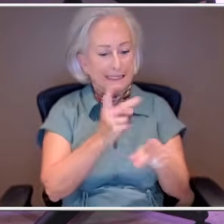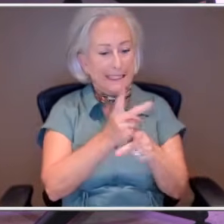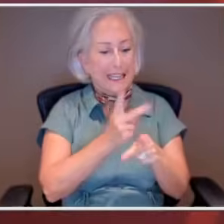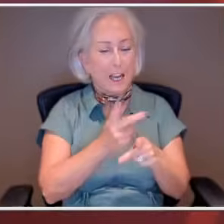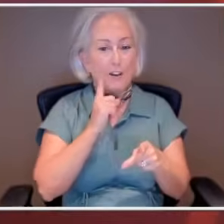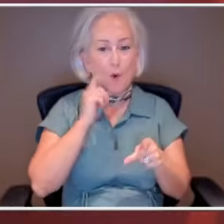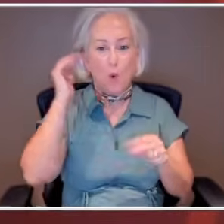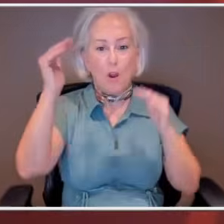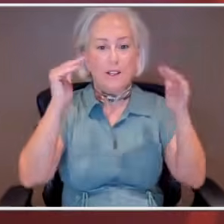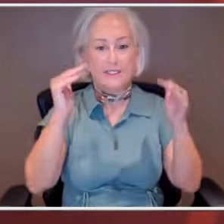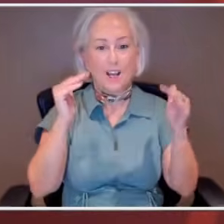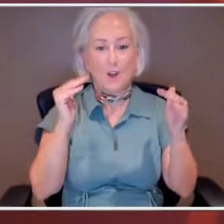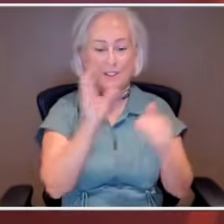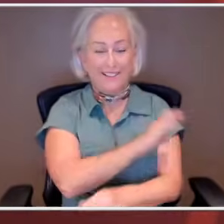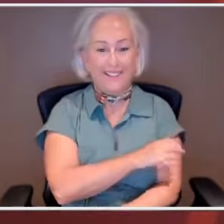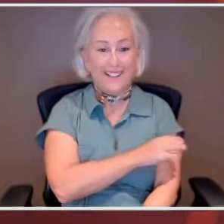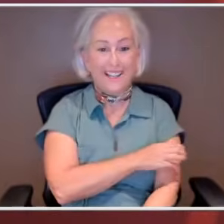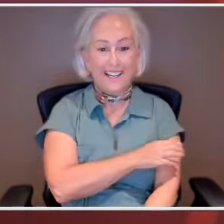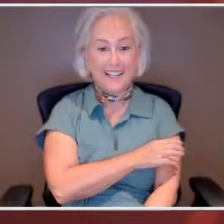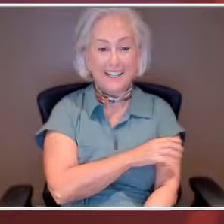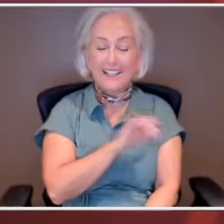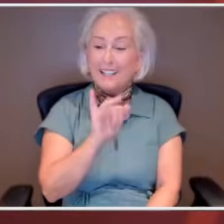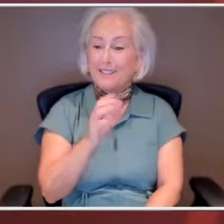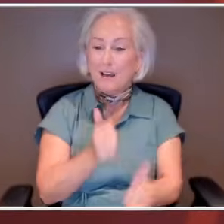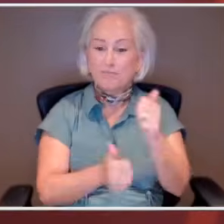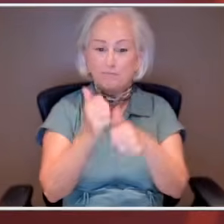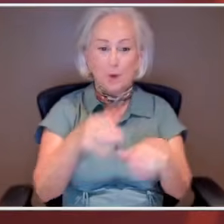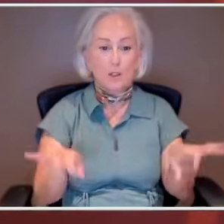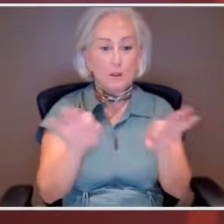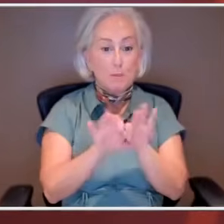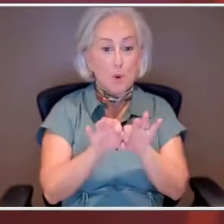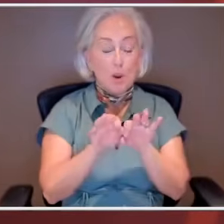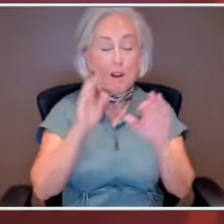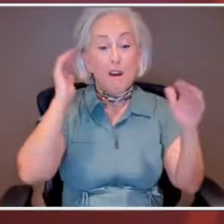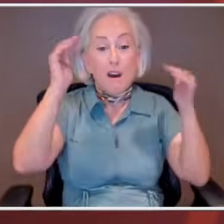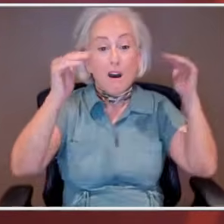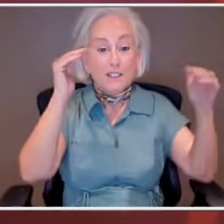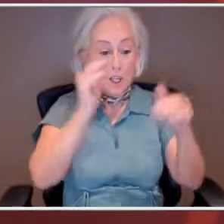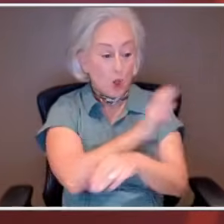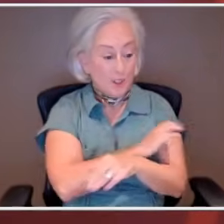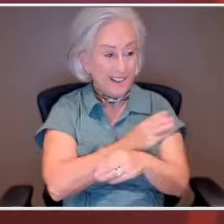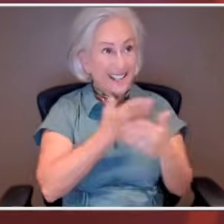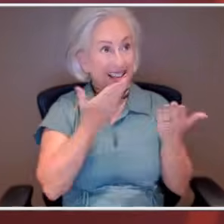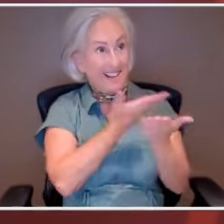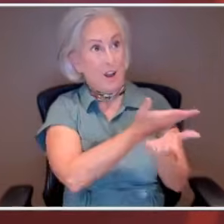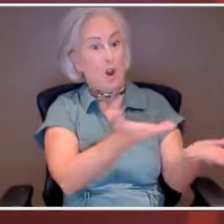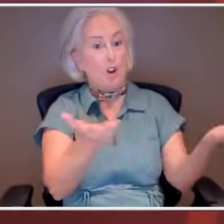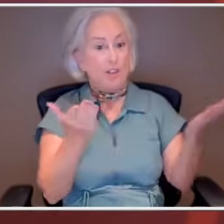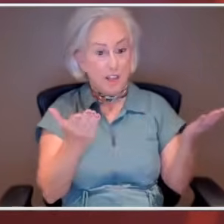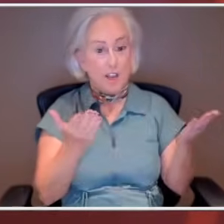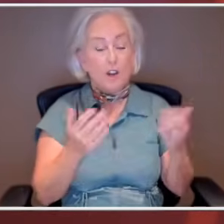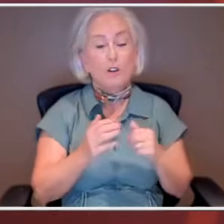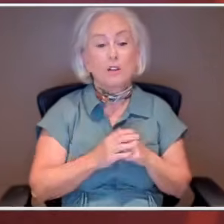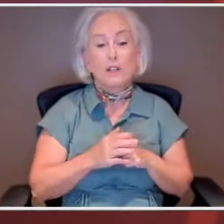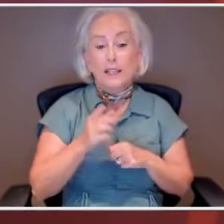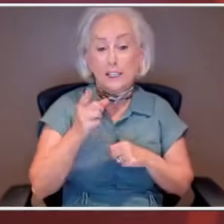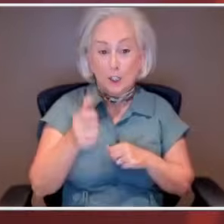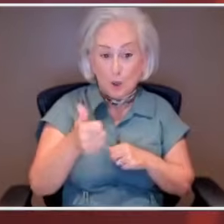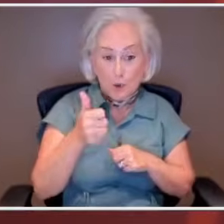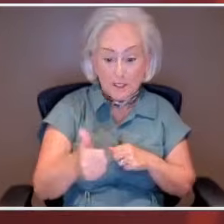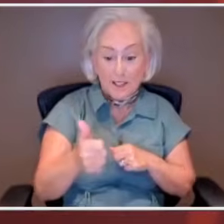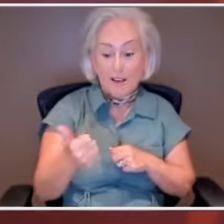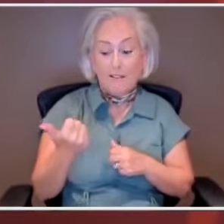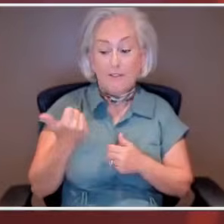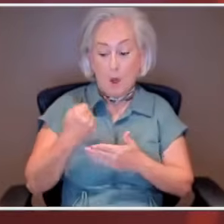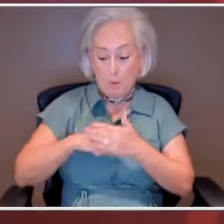there. Yeah. That's the main message, is that adult congenital heart disease clinics are out there. And if you do have congenital heart disease or your loved